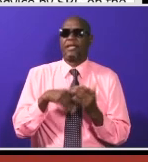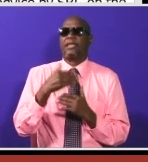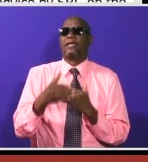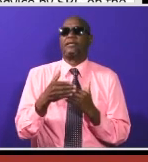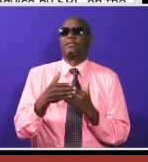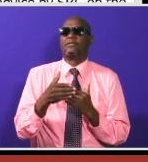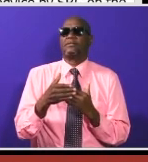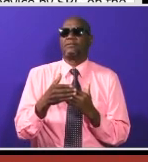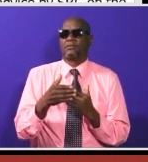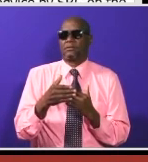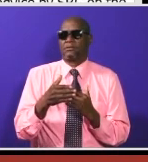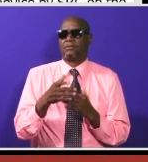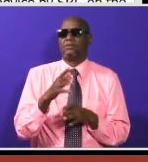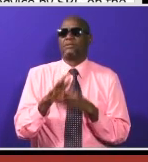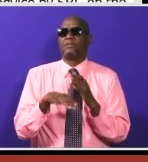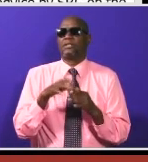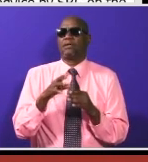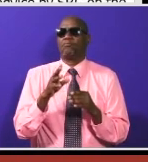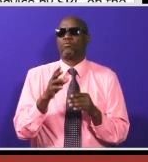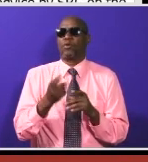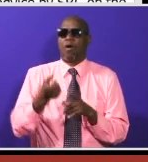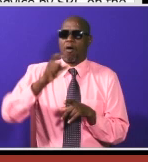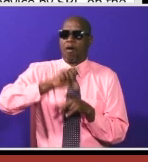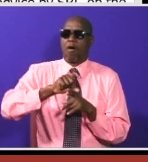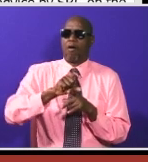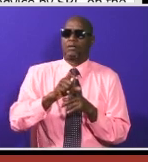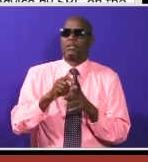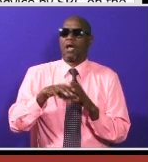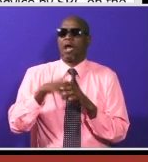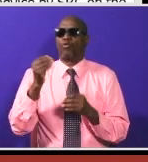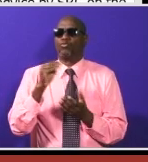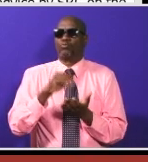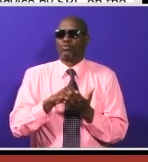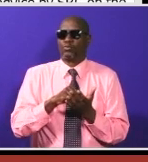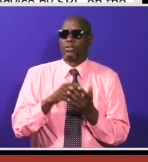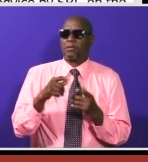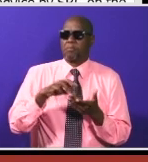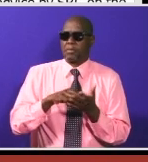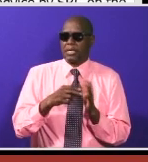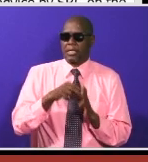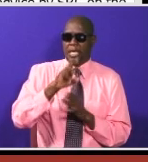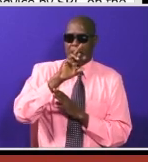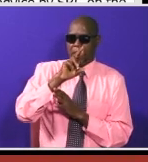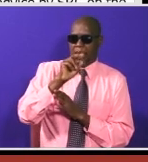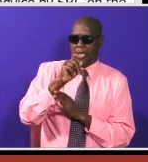of increasing output for this country. And if output increases, it means then our wage bill ratio will lower.